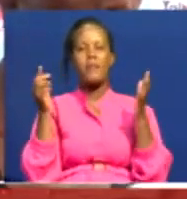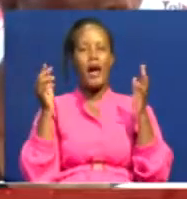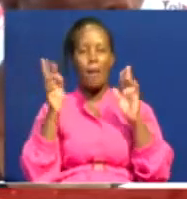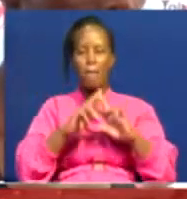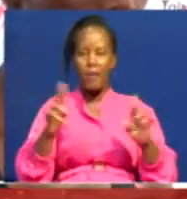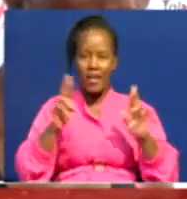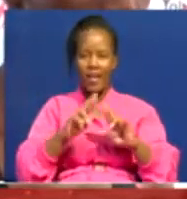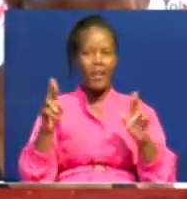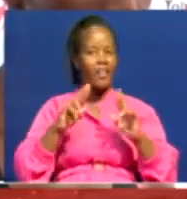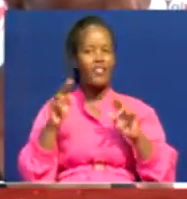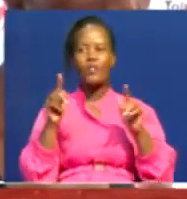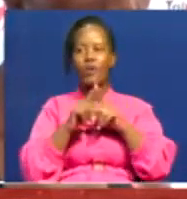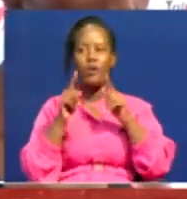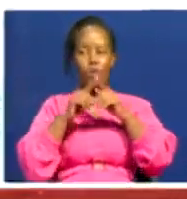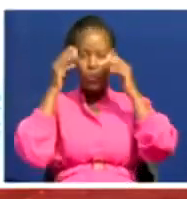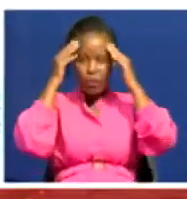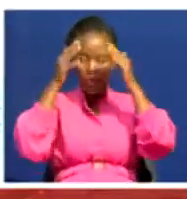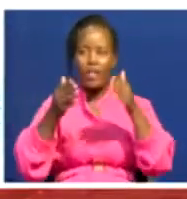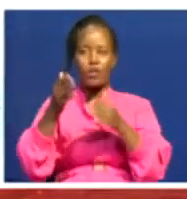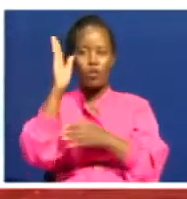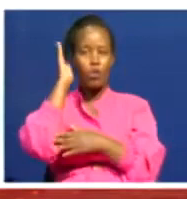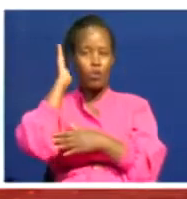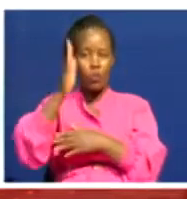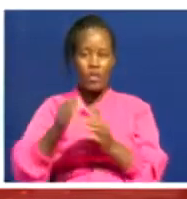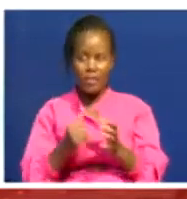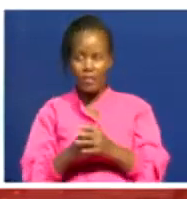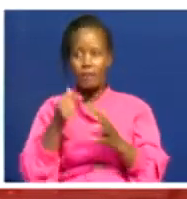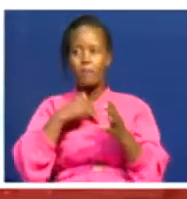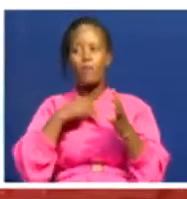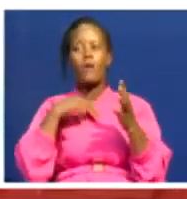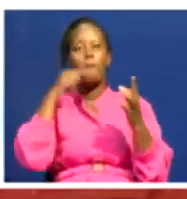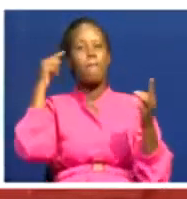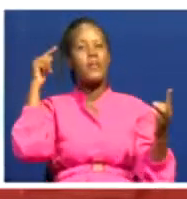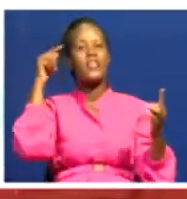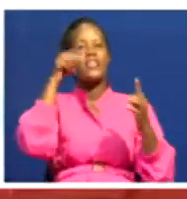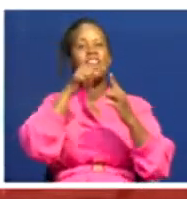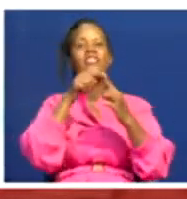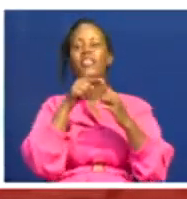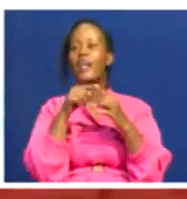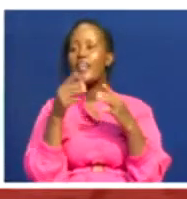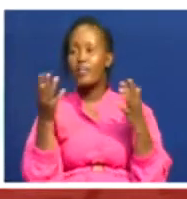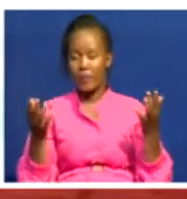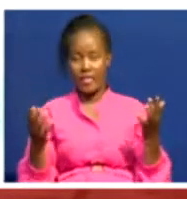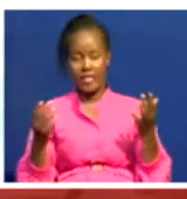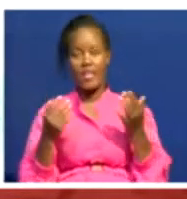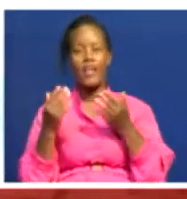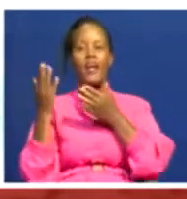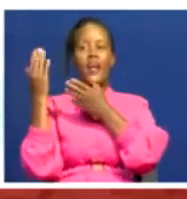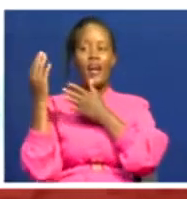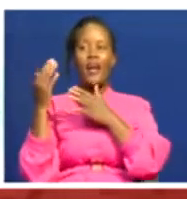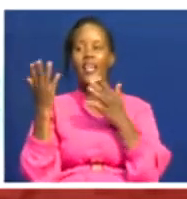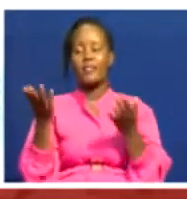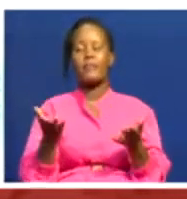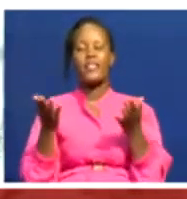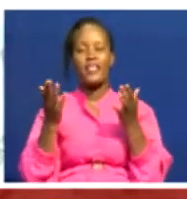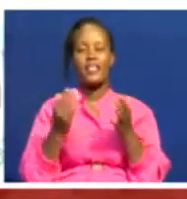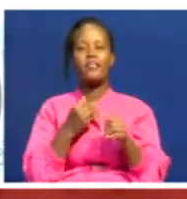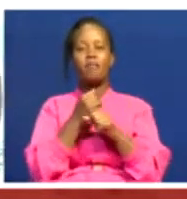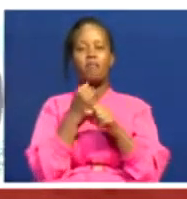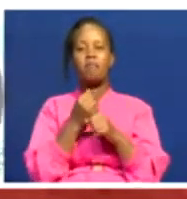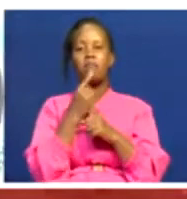And maybe God willing. My target ni na natarajia kukuja, natarajia